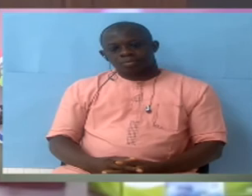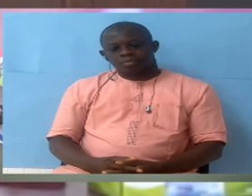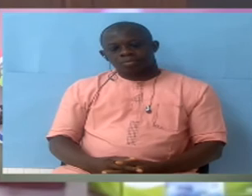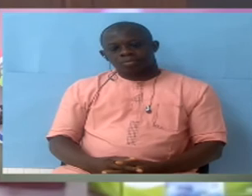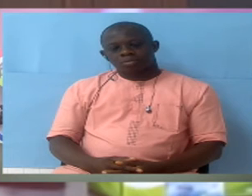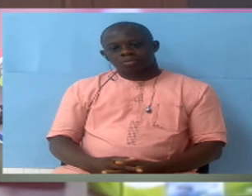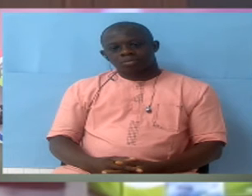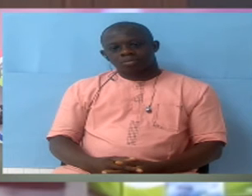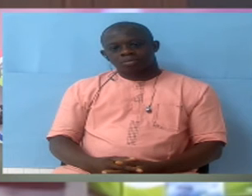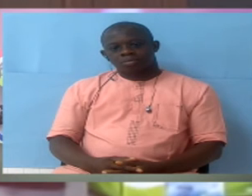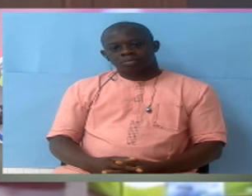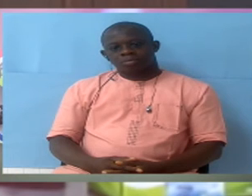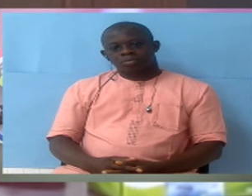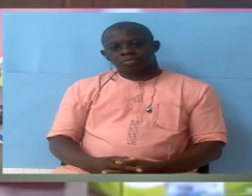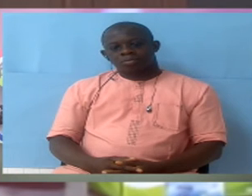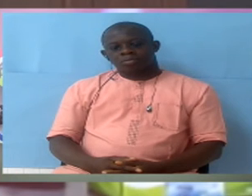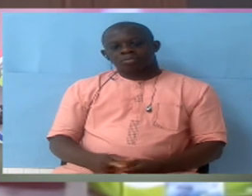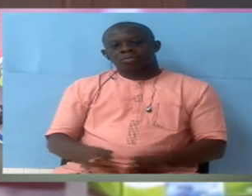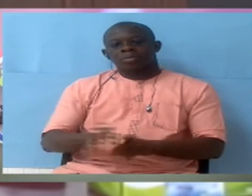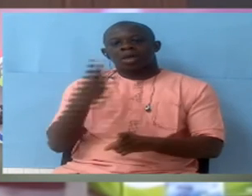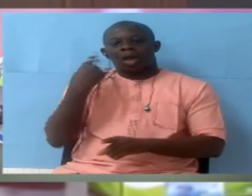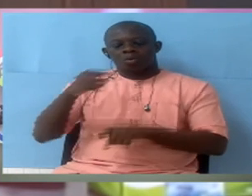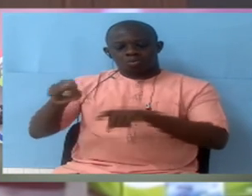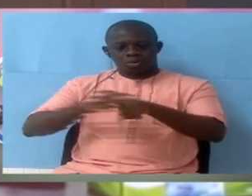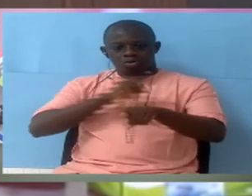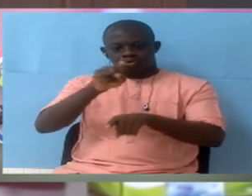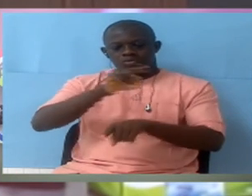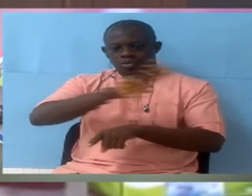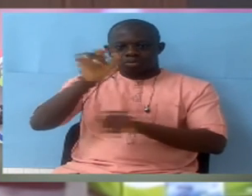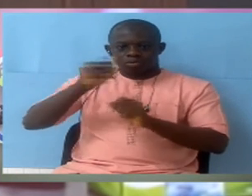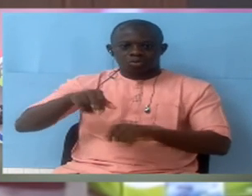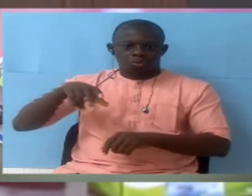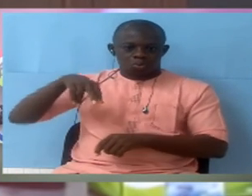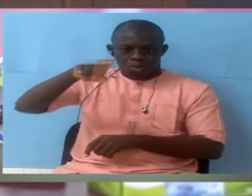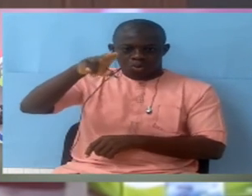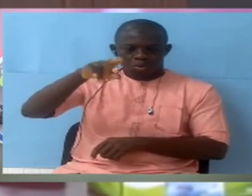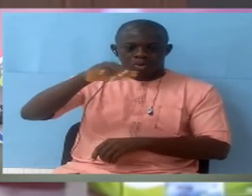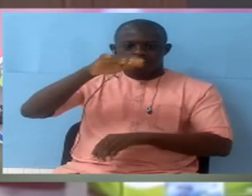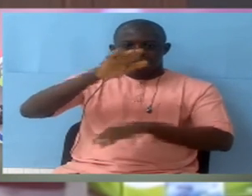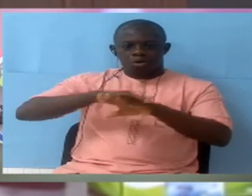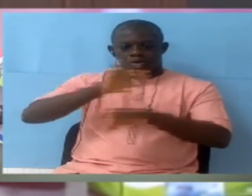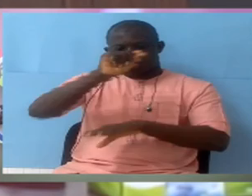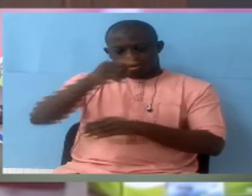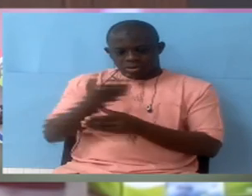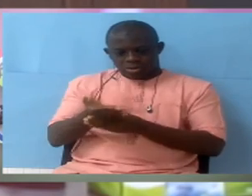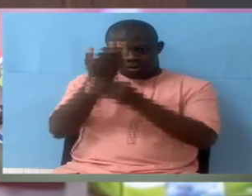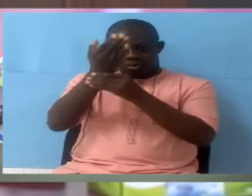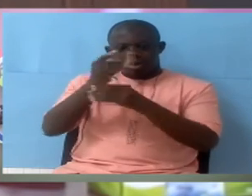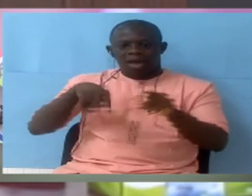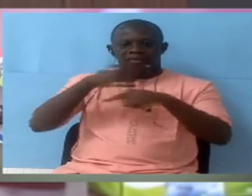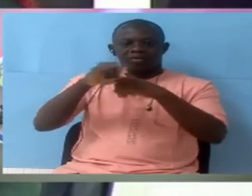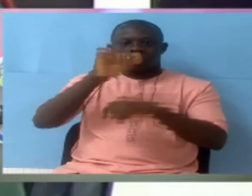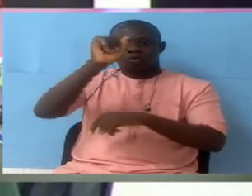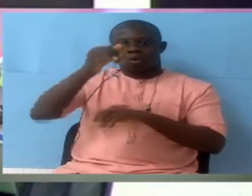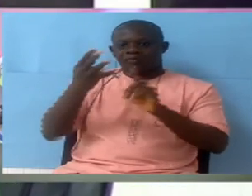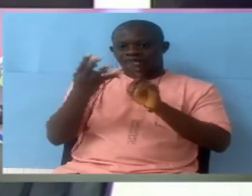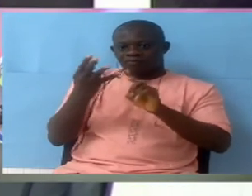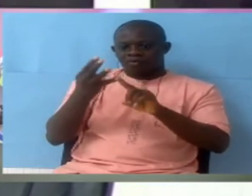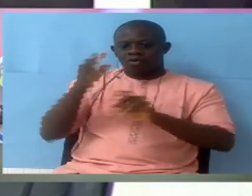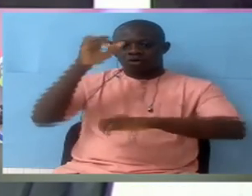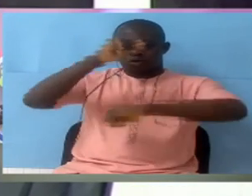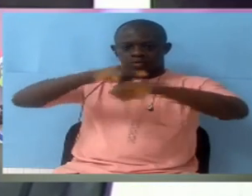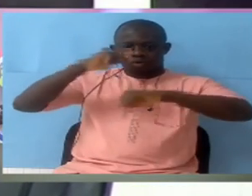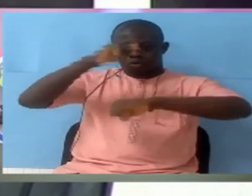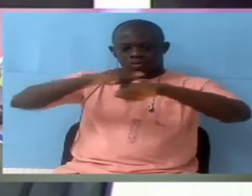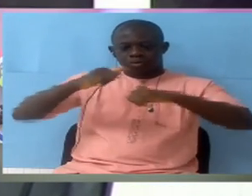How long were you not able to walk on your own after your fourth torture? Ñaata waxtu la jël